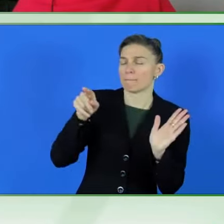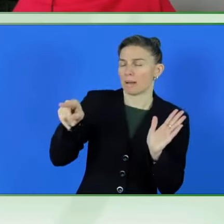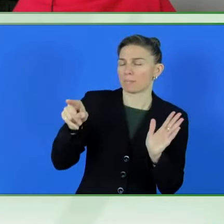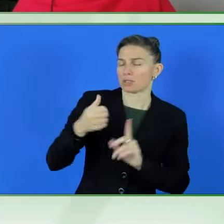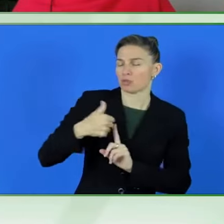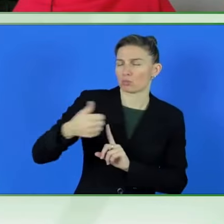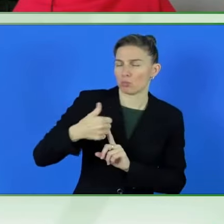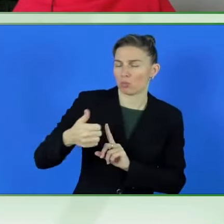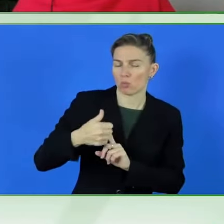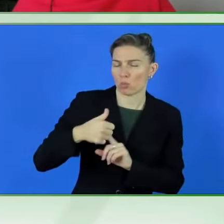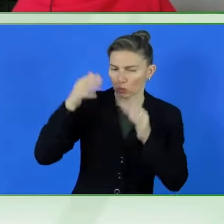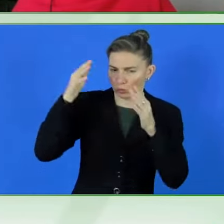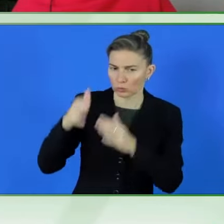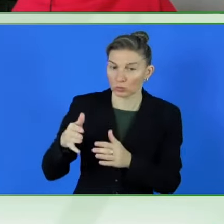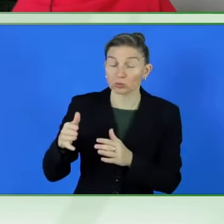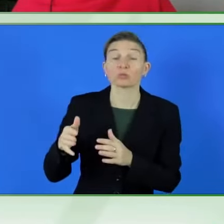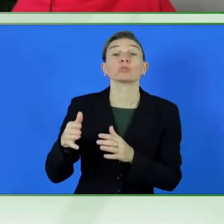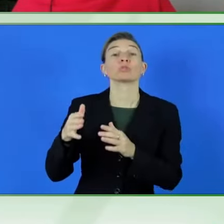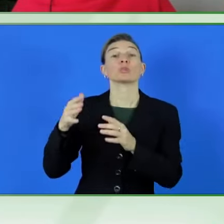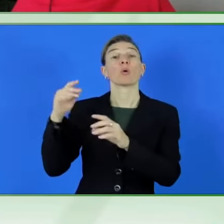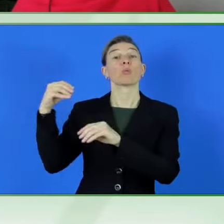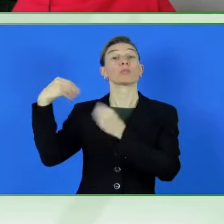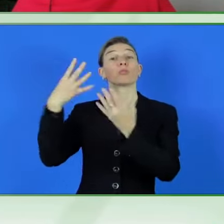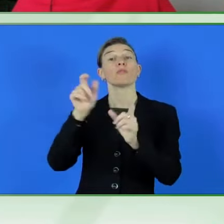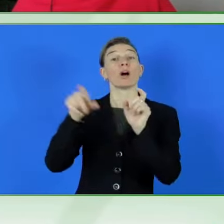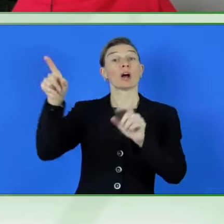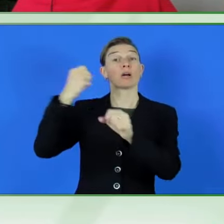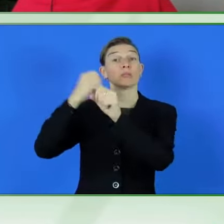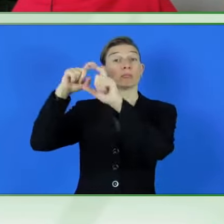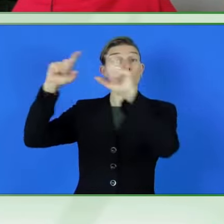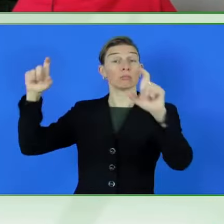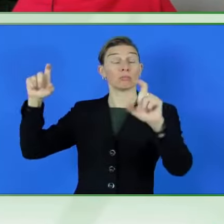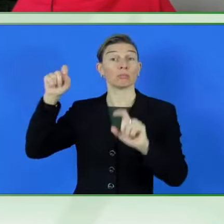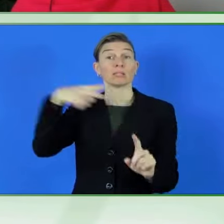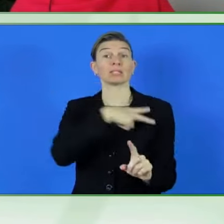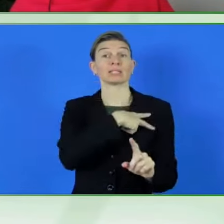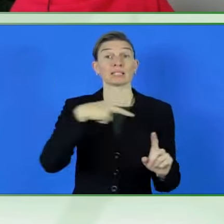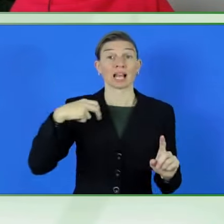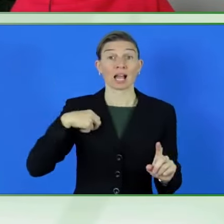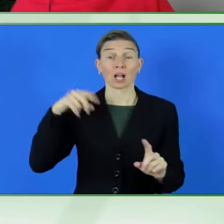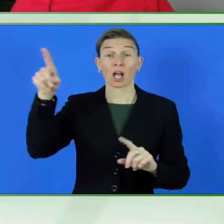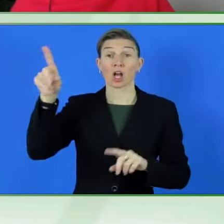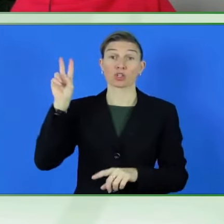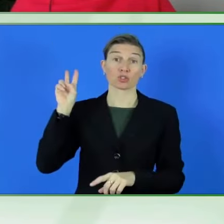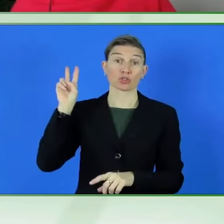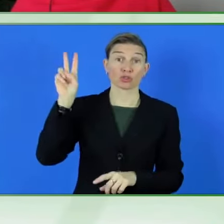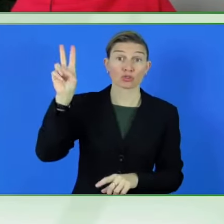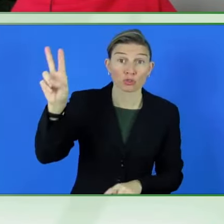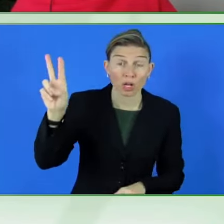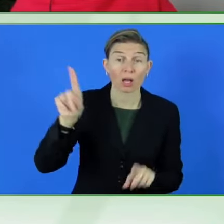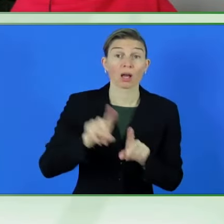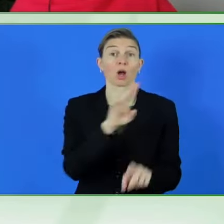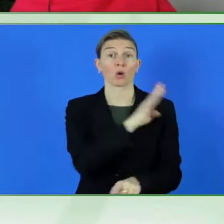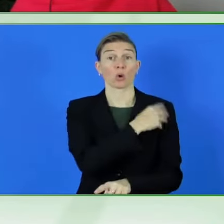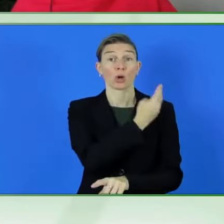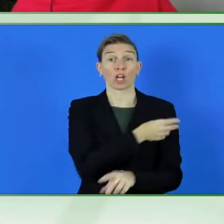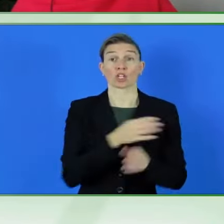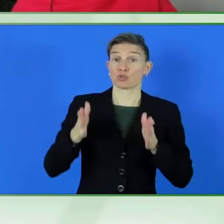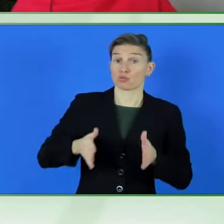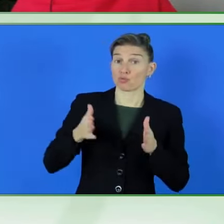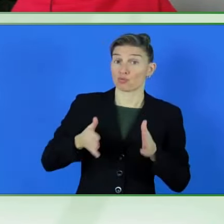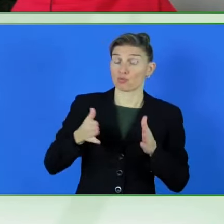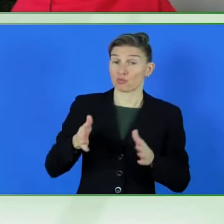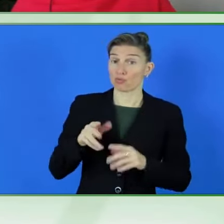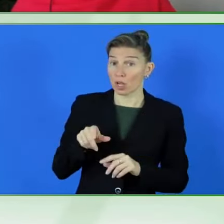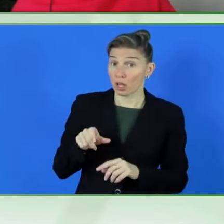public transport providers, Zagreb Electric Tram and Croatian Railways. The information will be